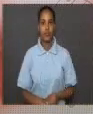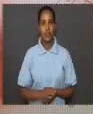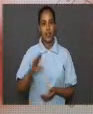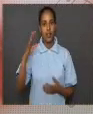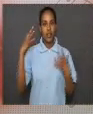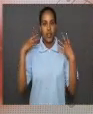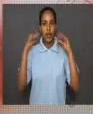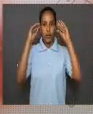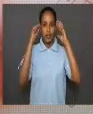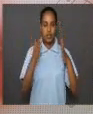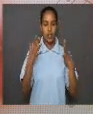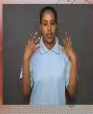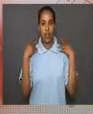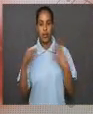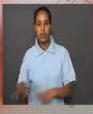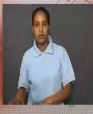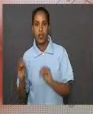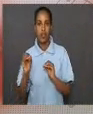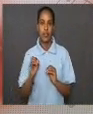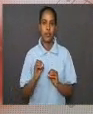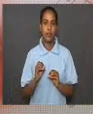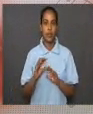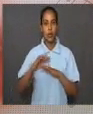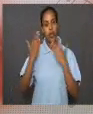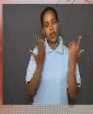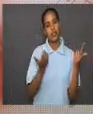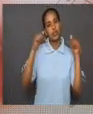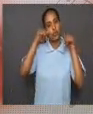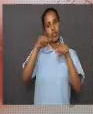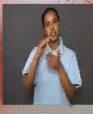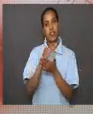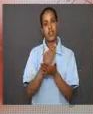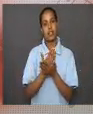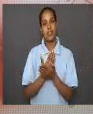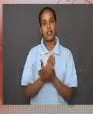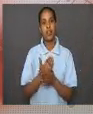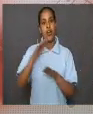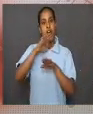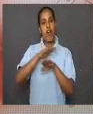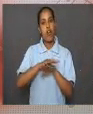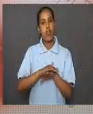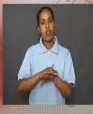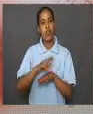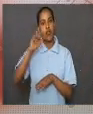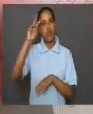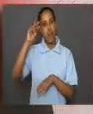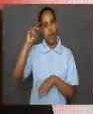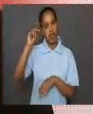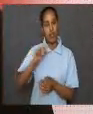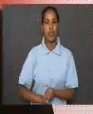Hello, teacher. Hello, students. Welcome to today's lesson on